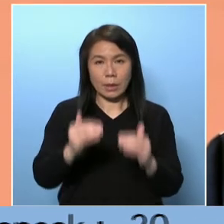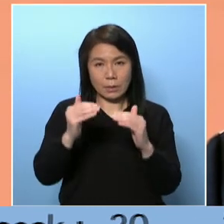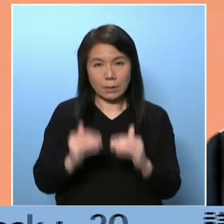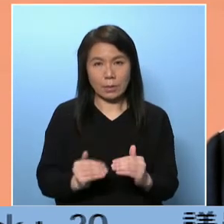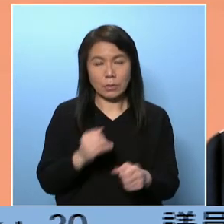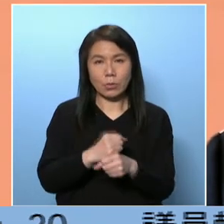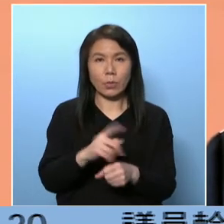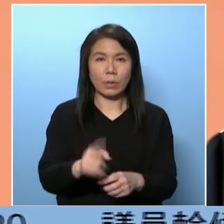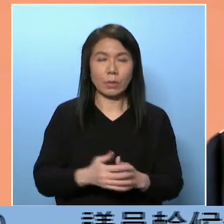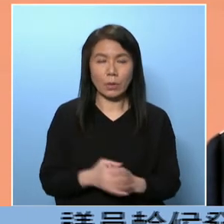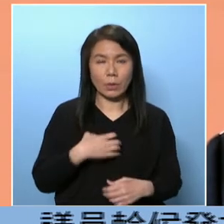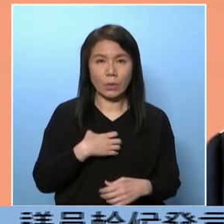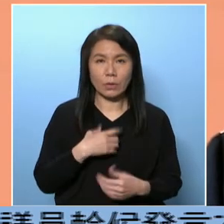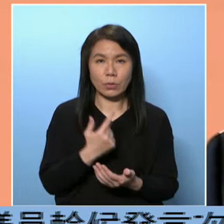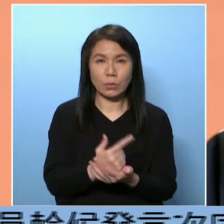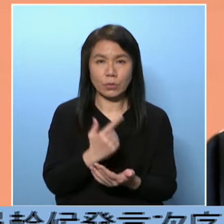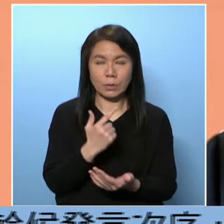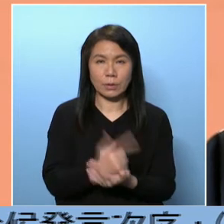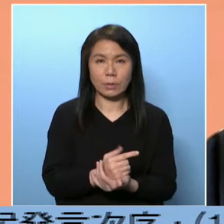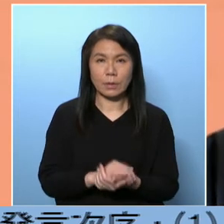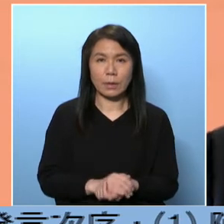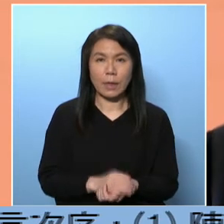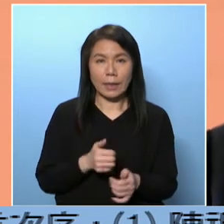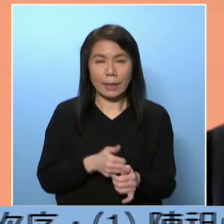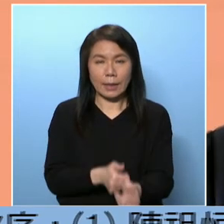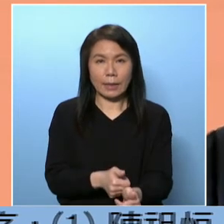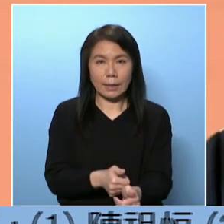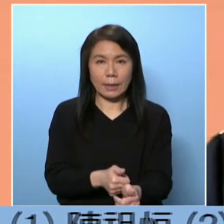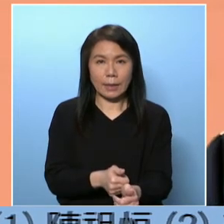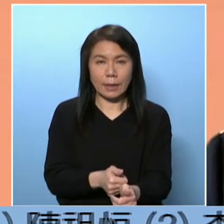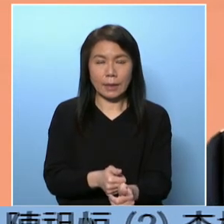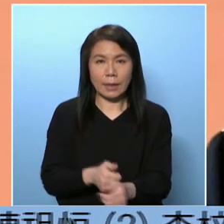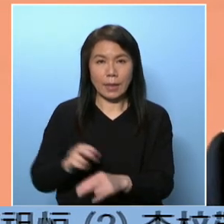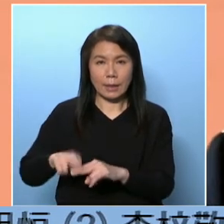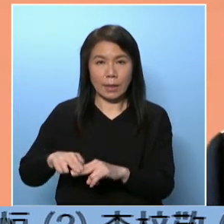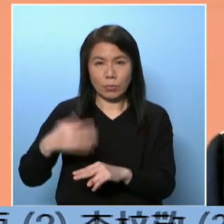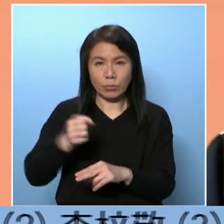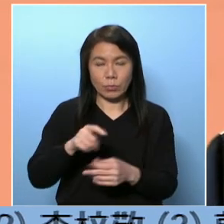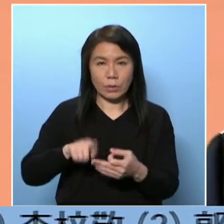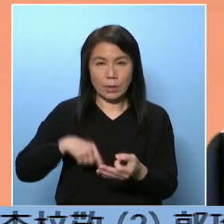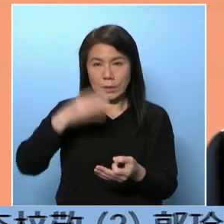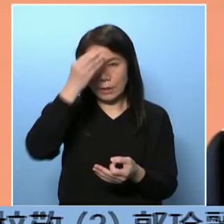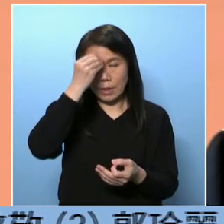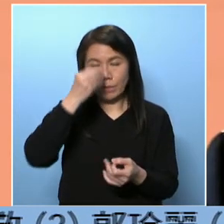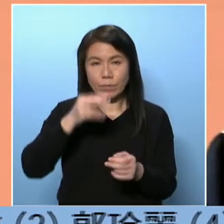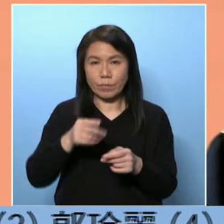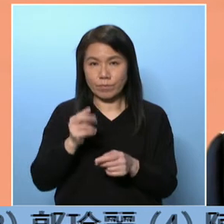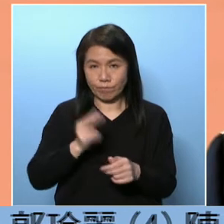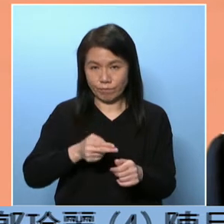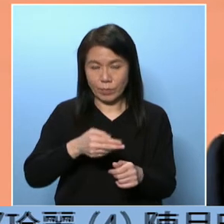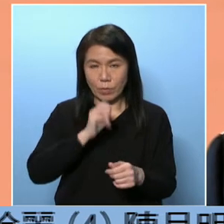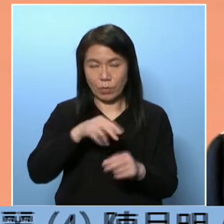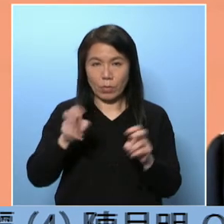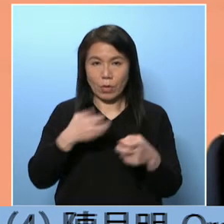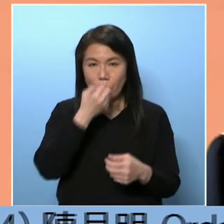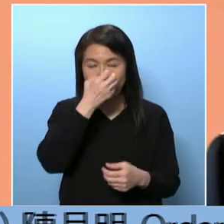be more than willing to help. They would not just sit idly by without offering us help. And